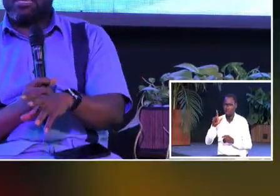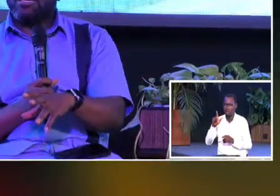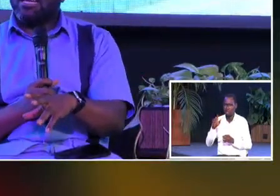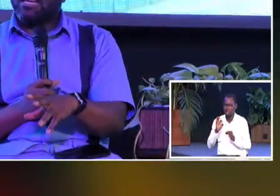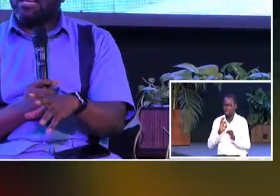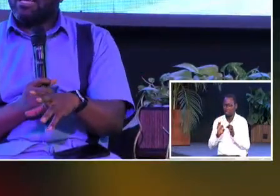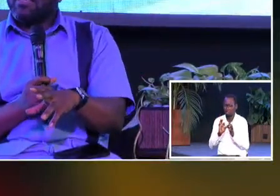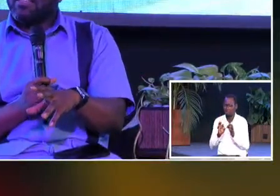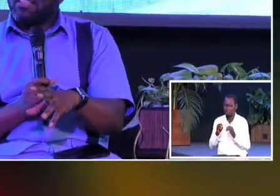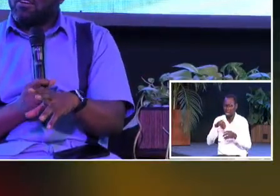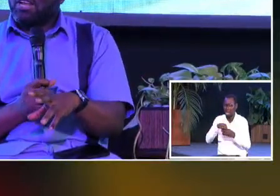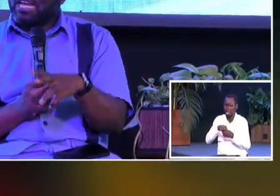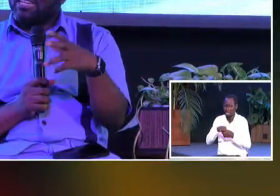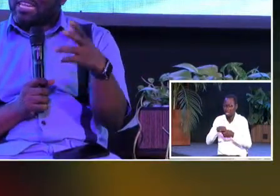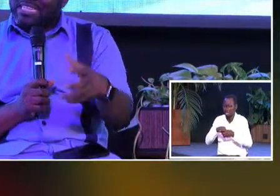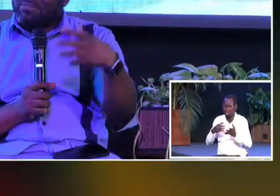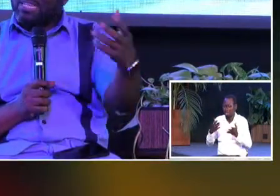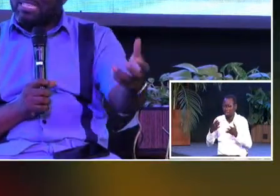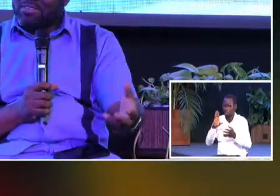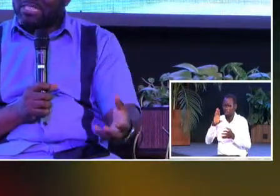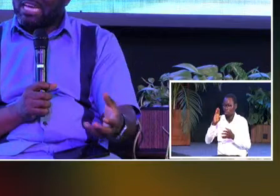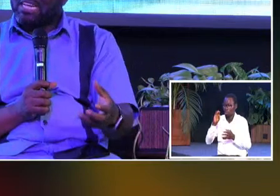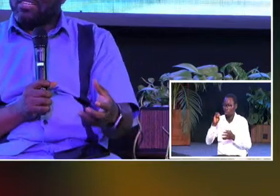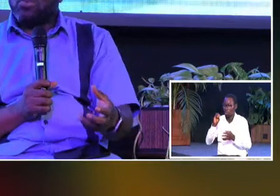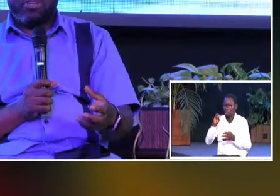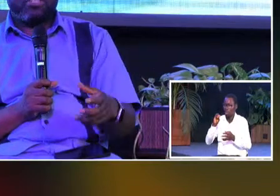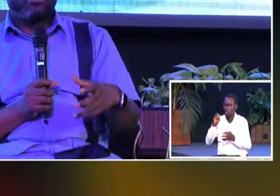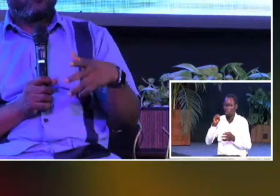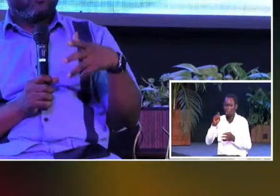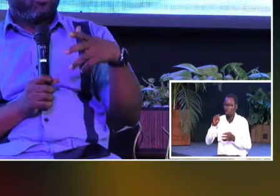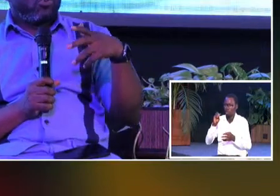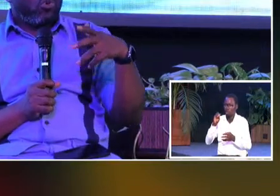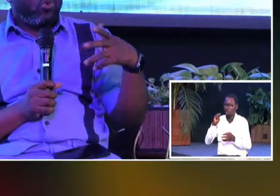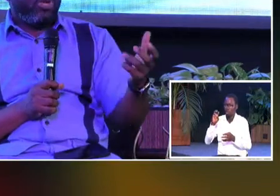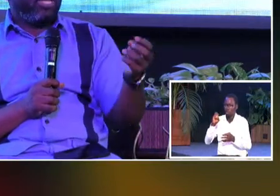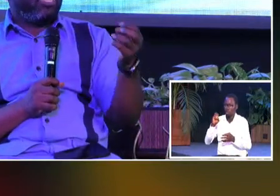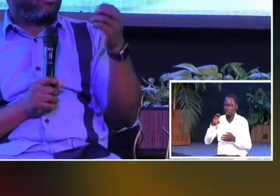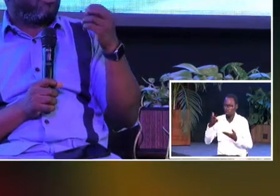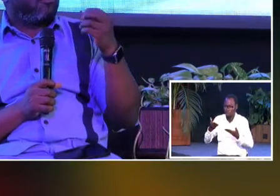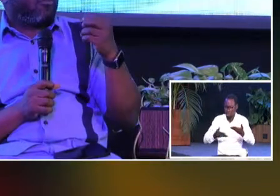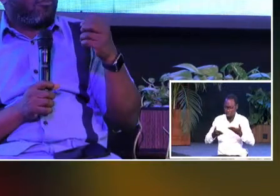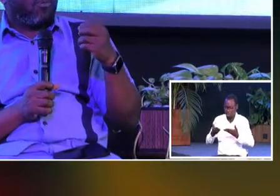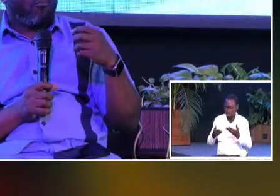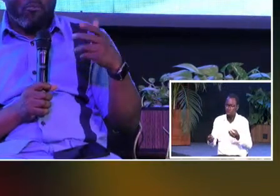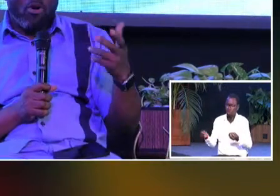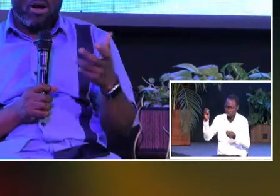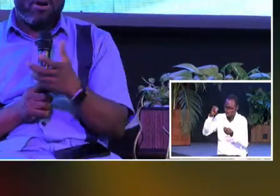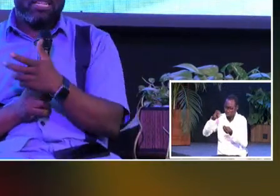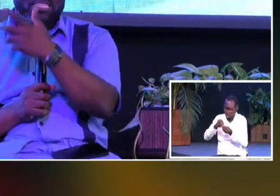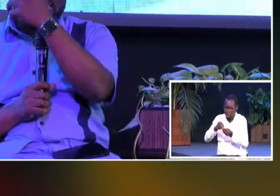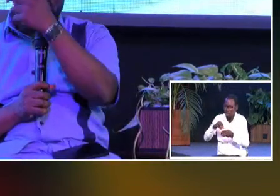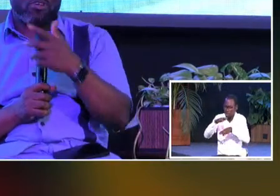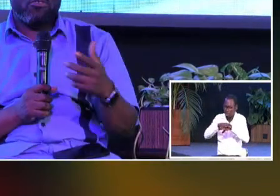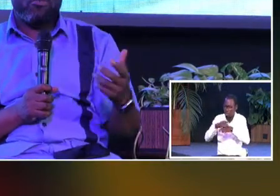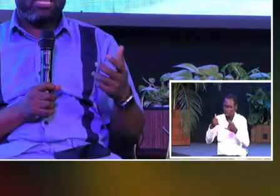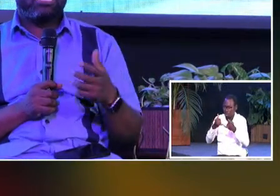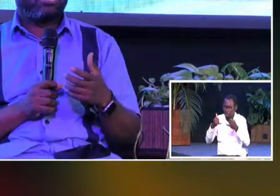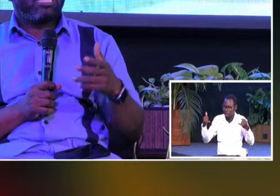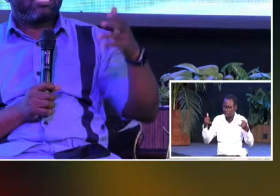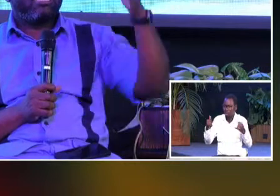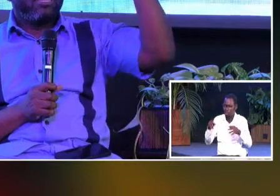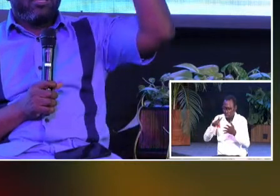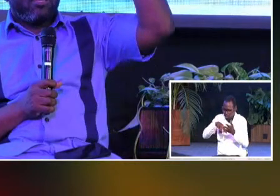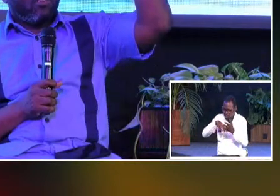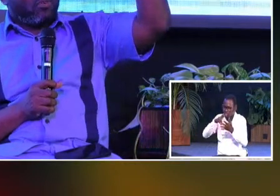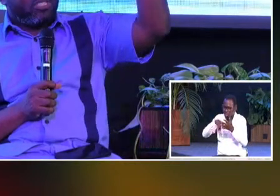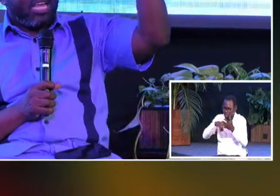add the online customer service angle to it. So read more about it. I'm sure if you pick the